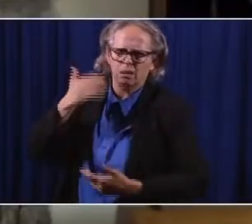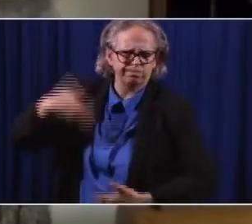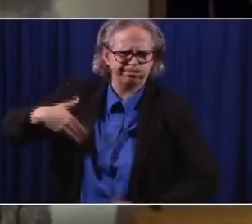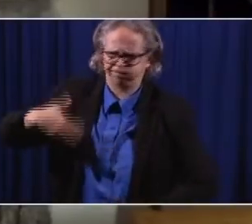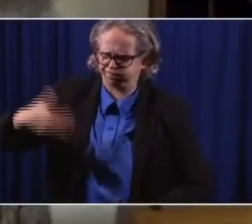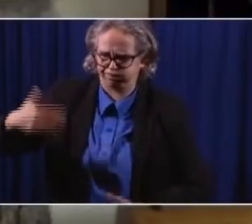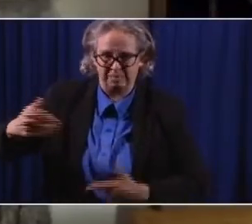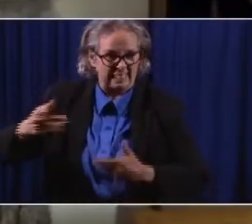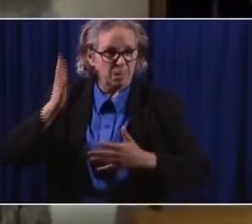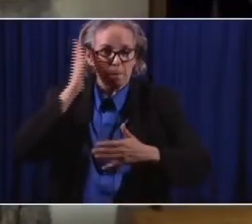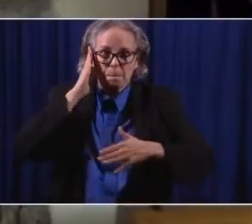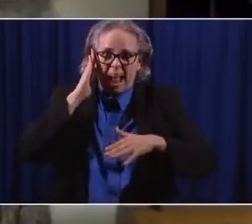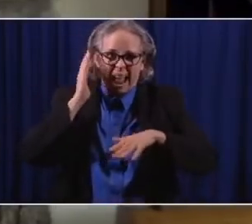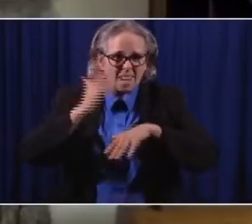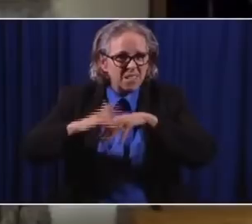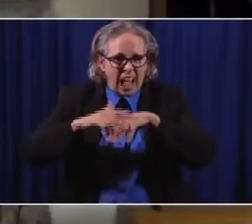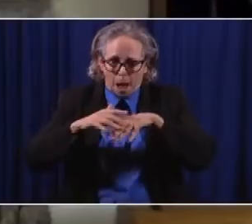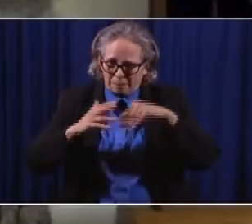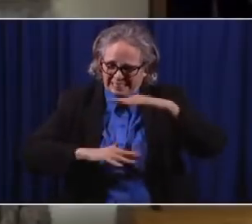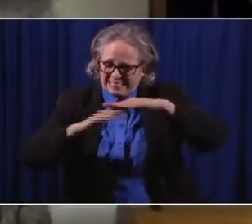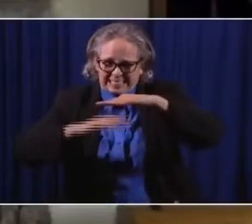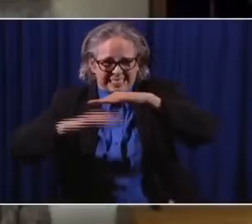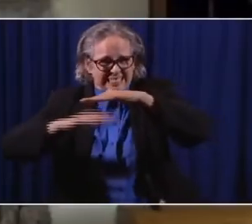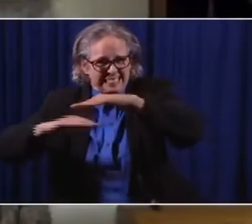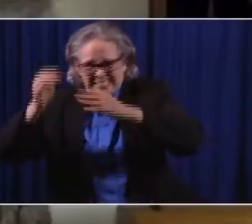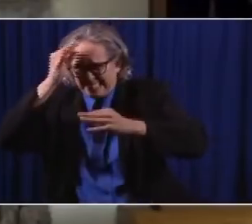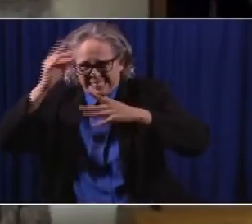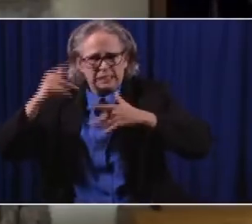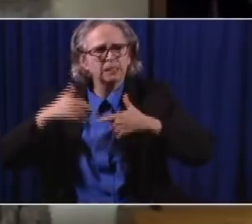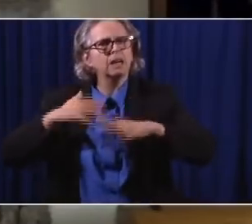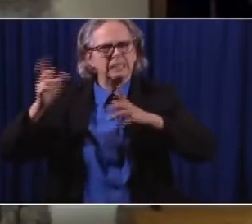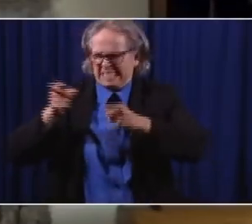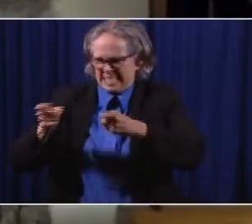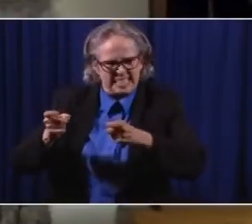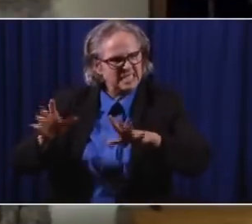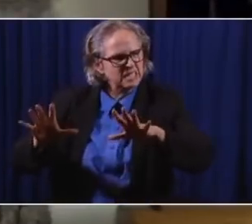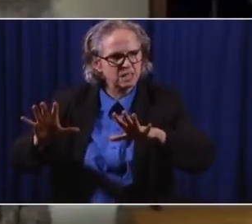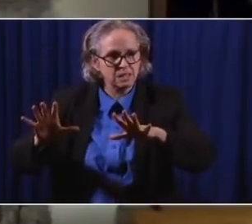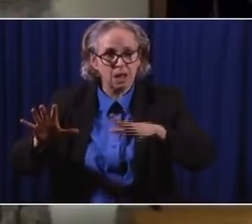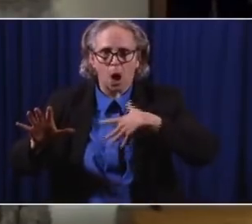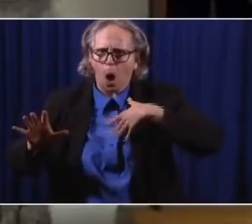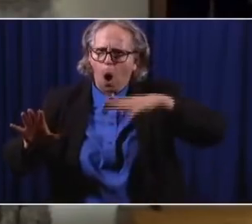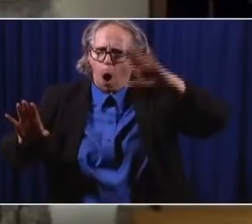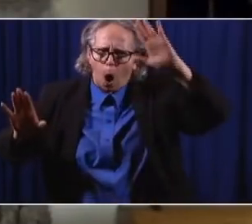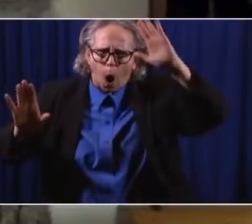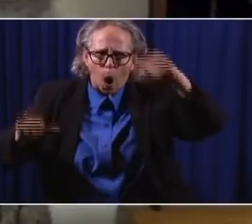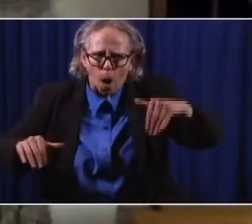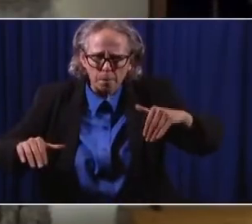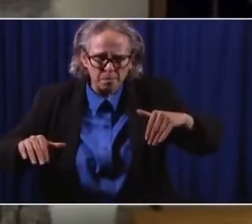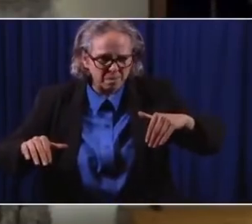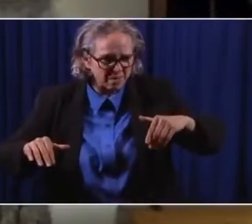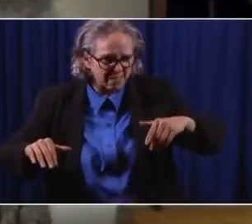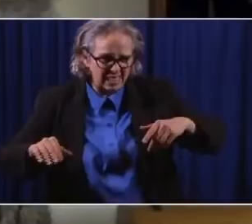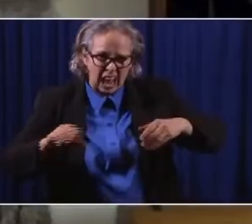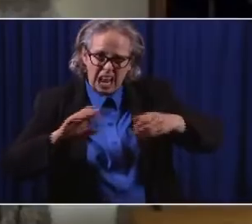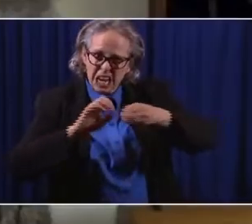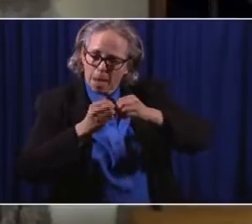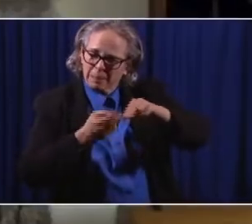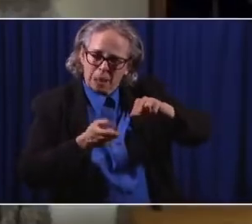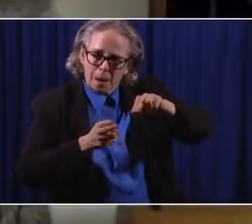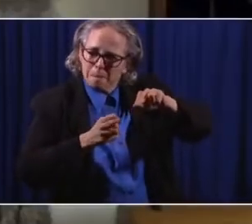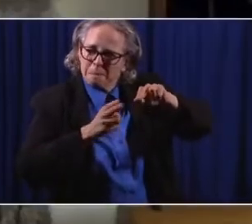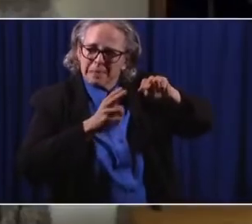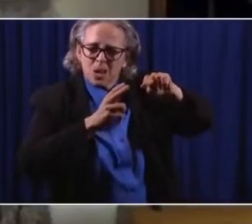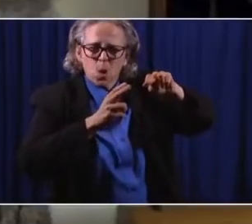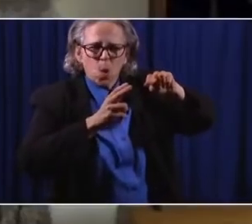going to talk about it. But we do know that when you have this many cases expanding as fast as they are, and if they continue to